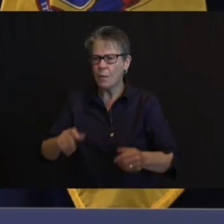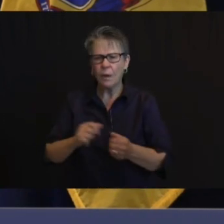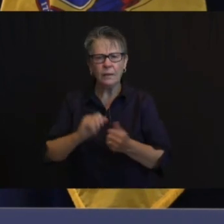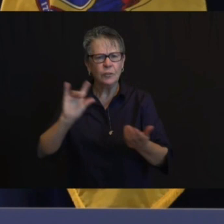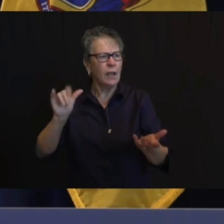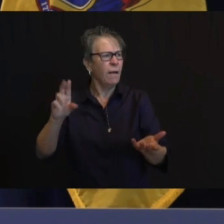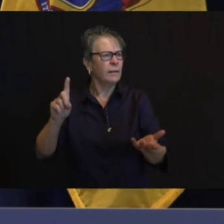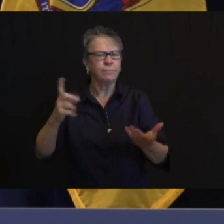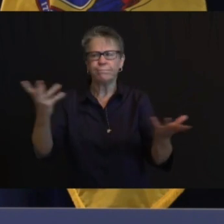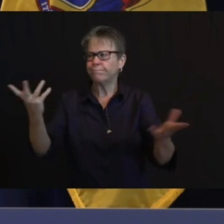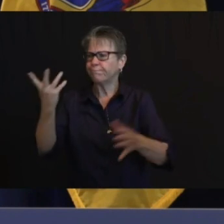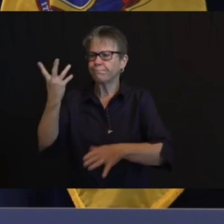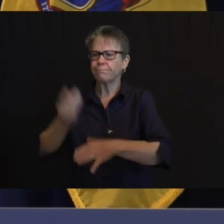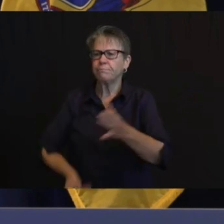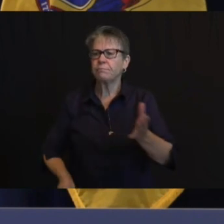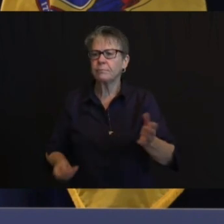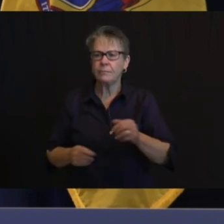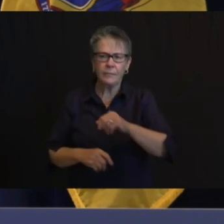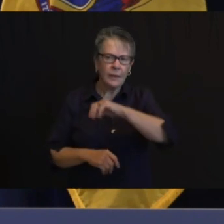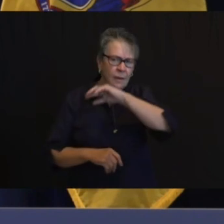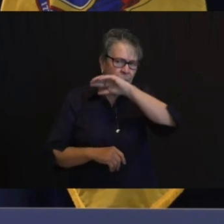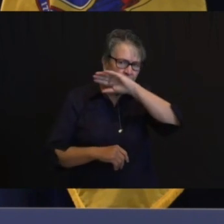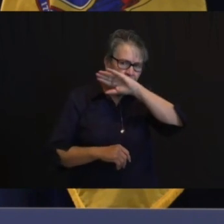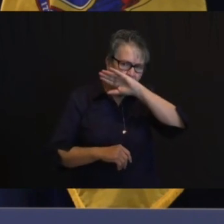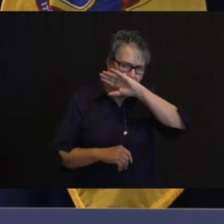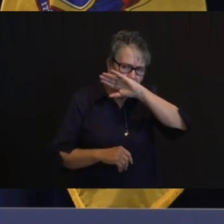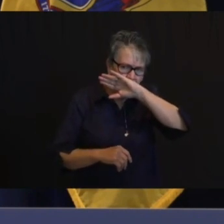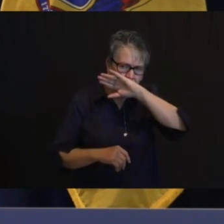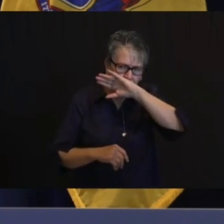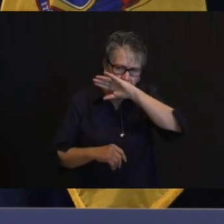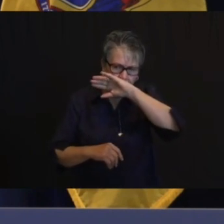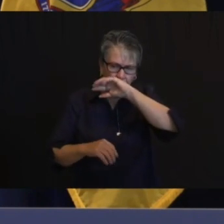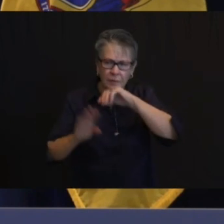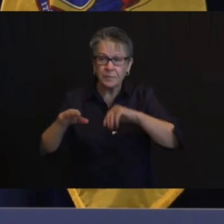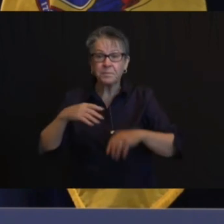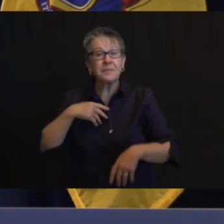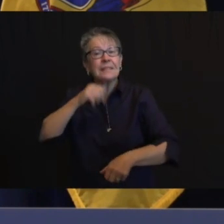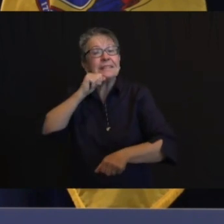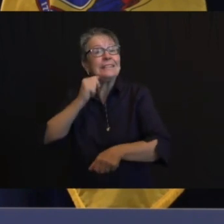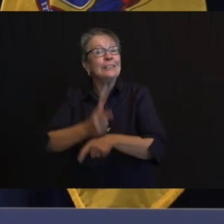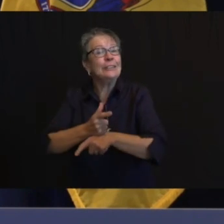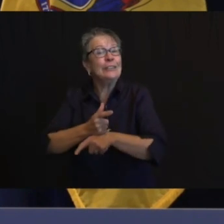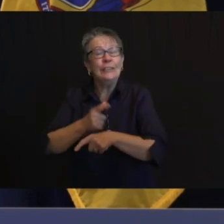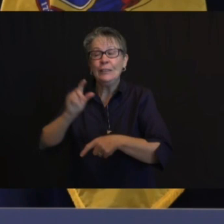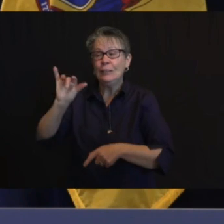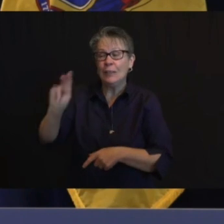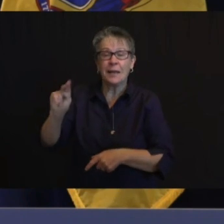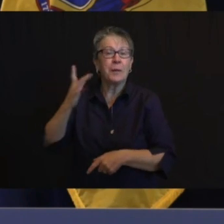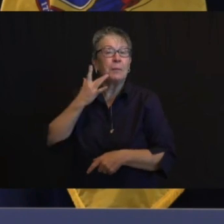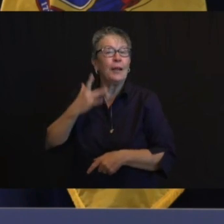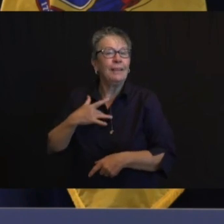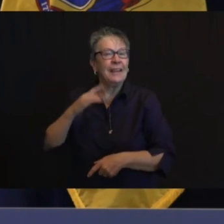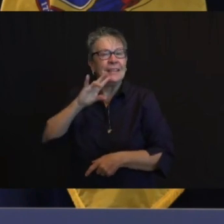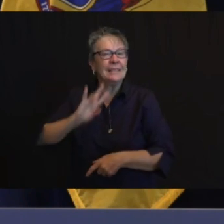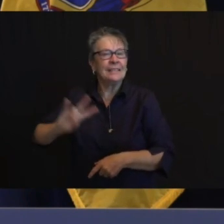sister Jan a happy 70th birthday, if she's watching. Retired Boston City school teacher.